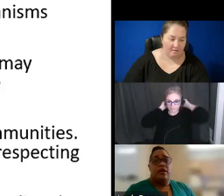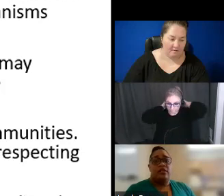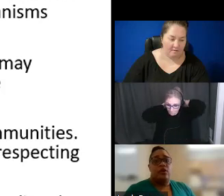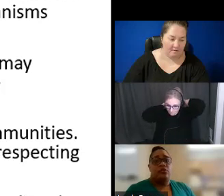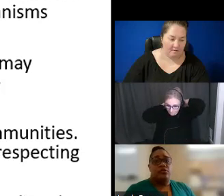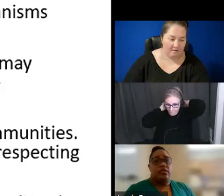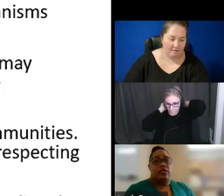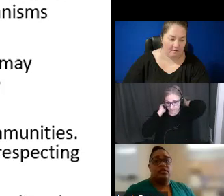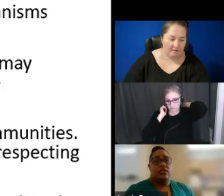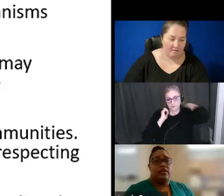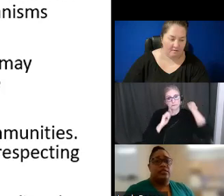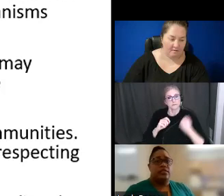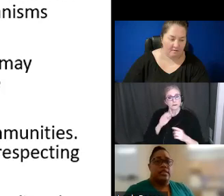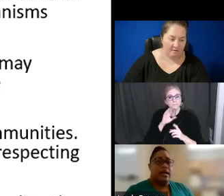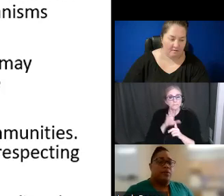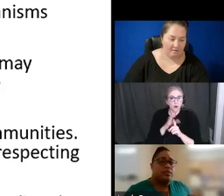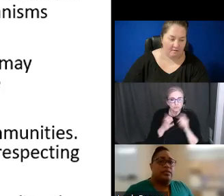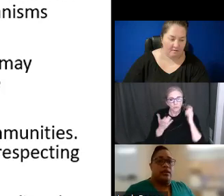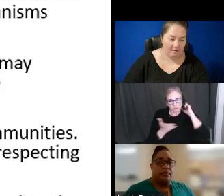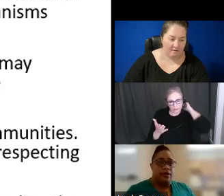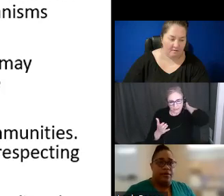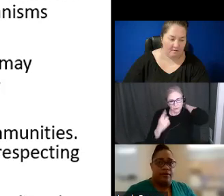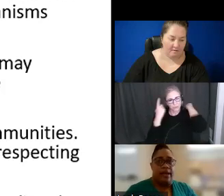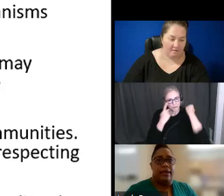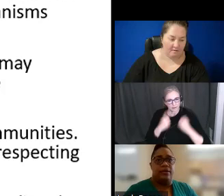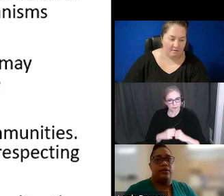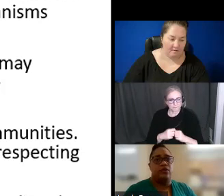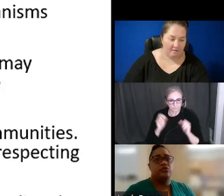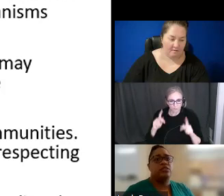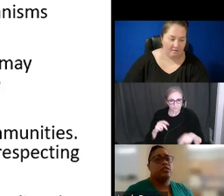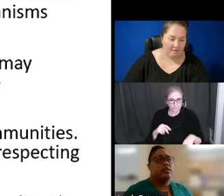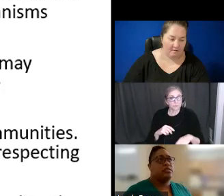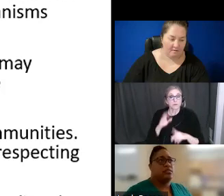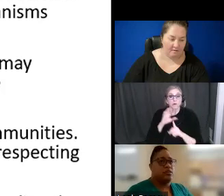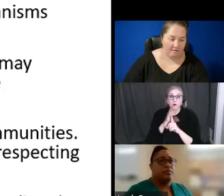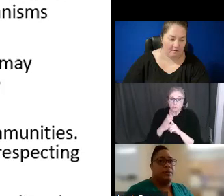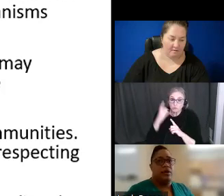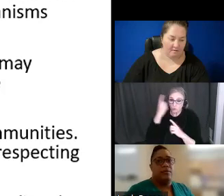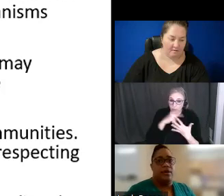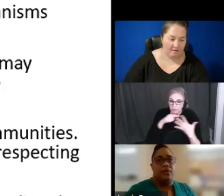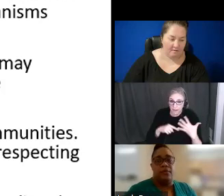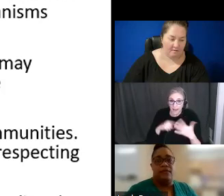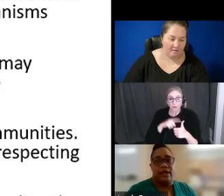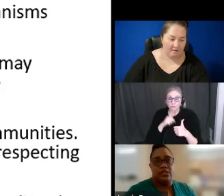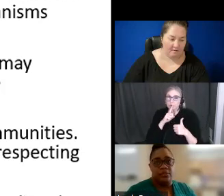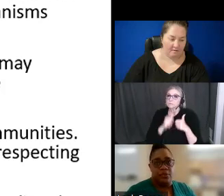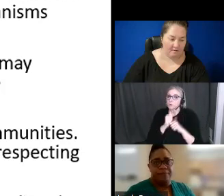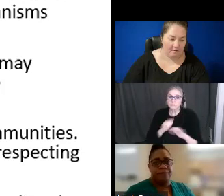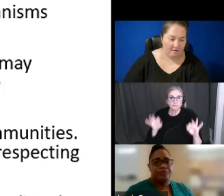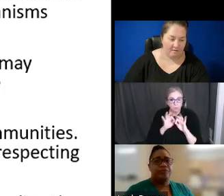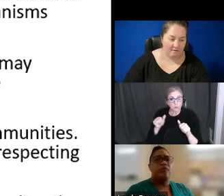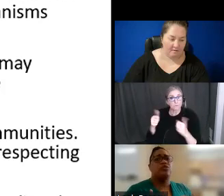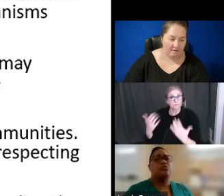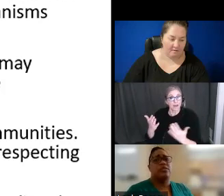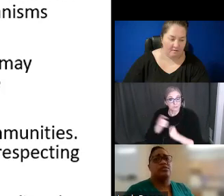So here are some cultural considerations that I want us to think about, okay? Cultural considerations is going to be paramount when we're providing